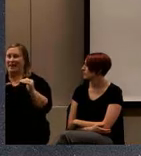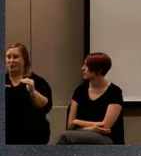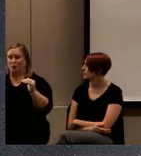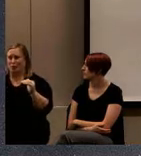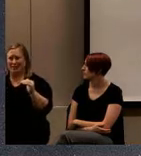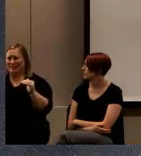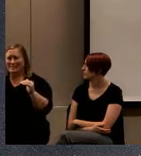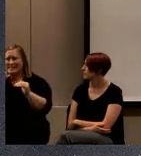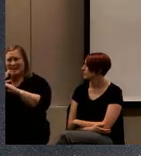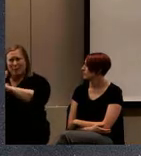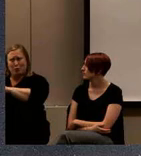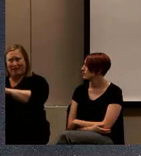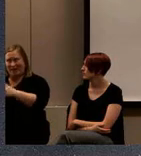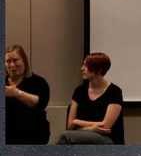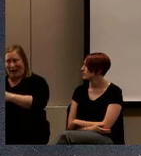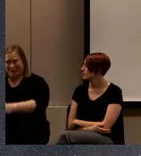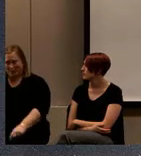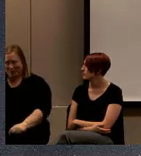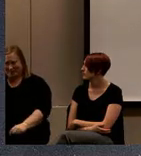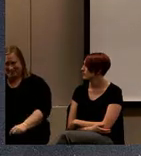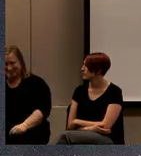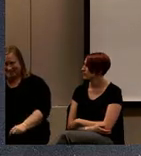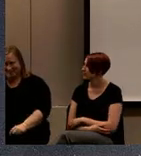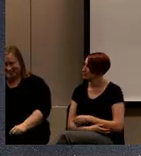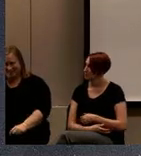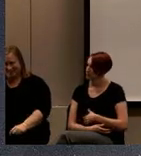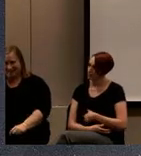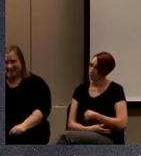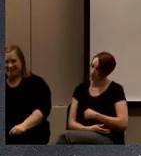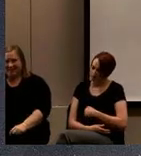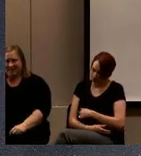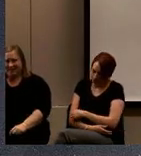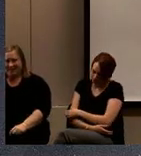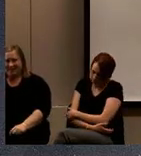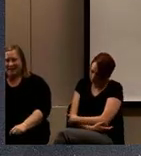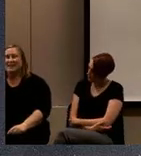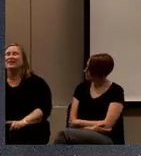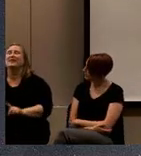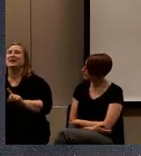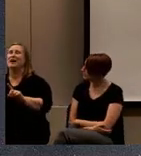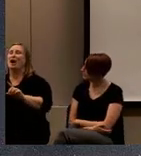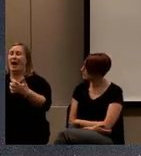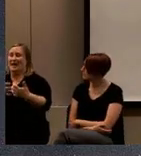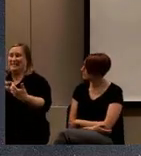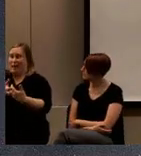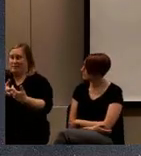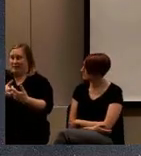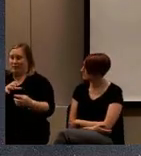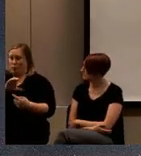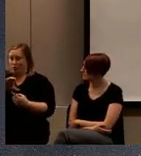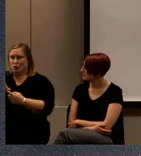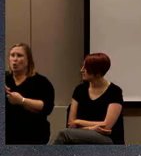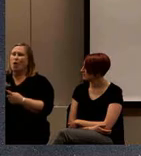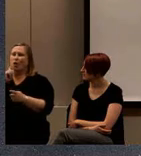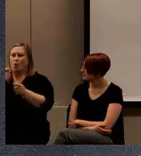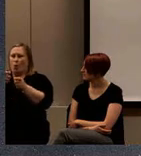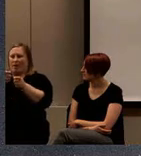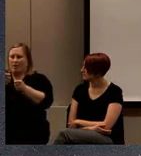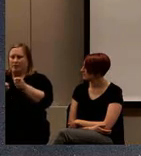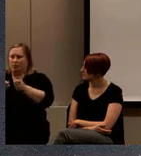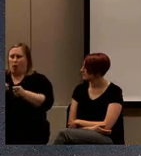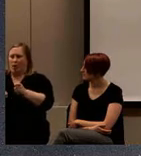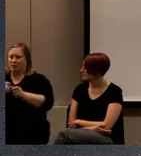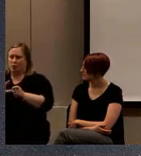not prevent crashes. What adaptive cruise control does is adjust your